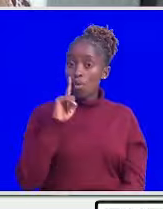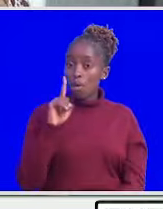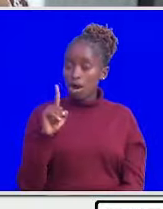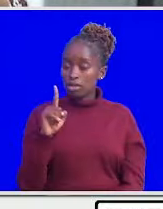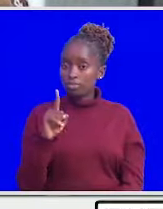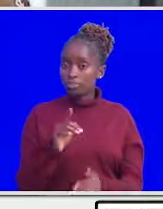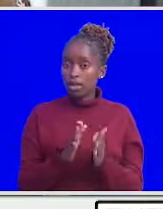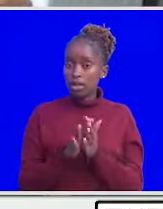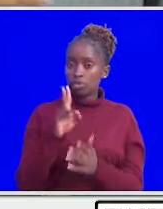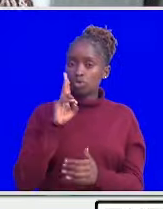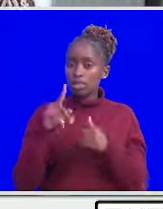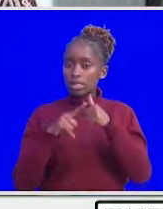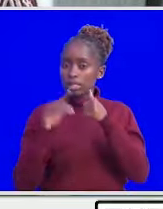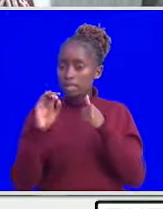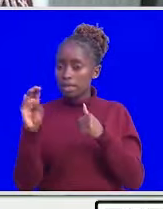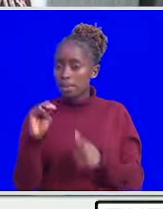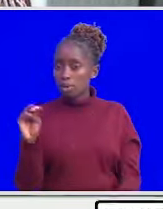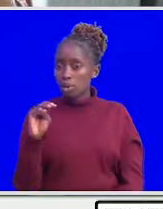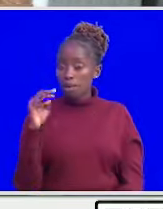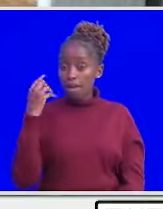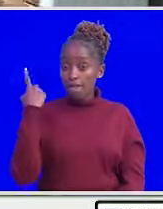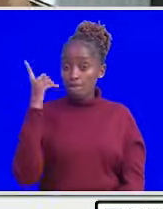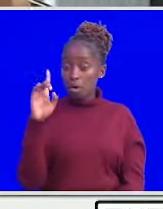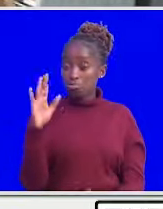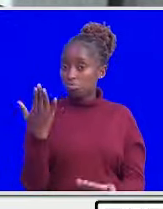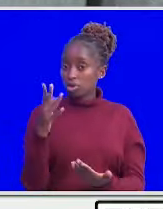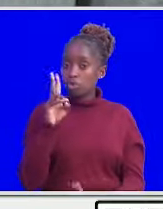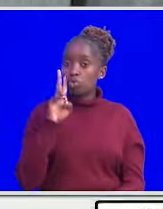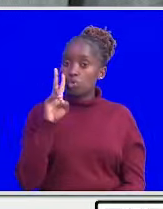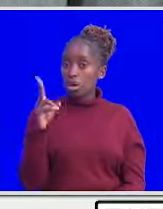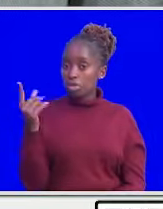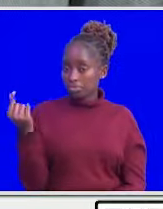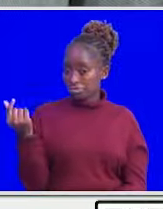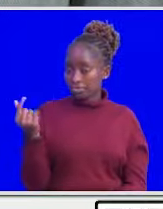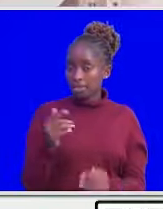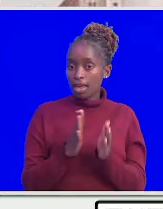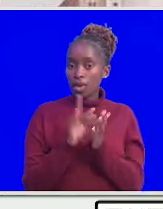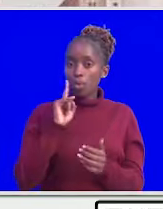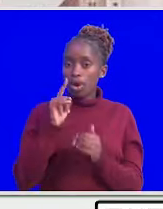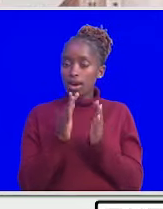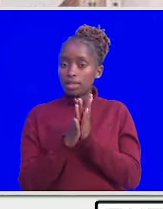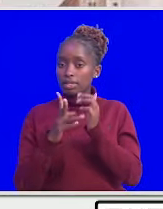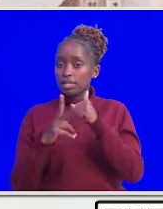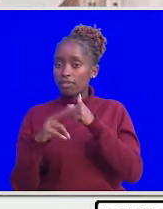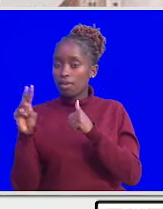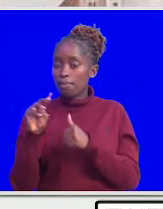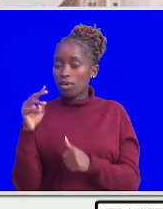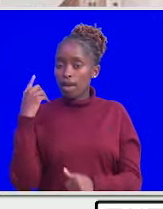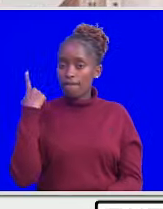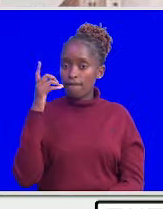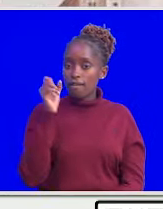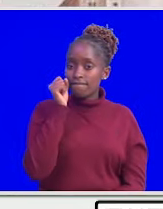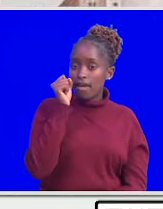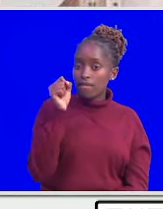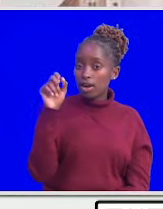note, 260 million pieces of 200 shillings note, 107 million pieces of 500